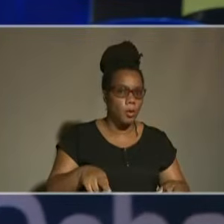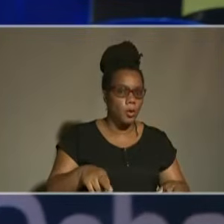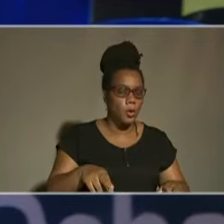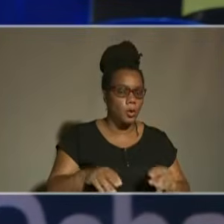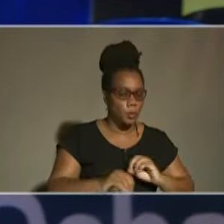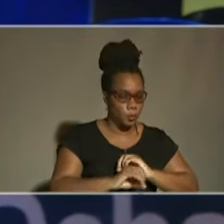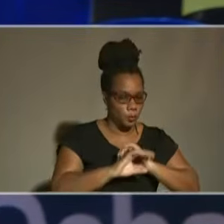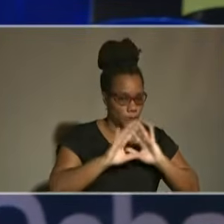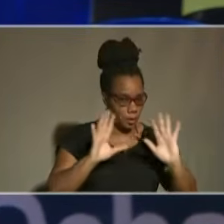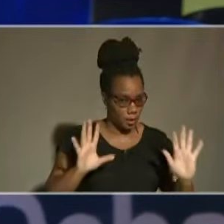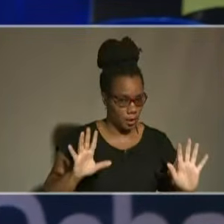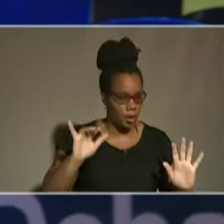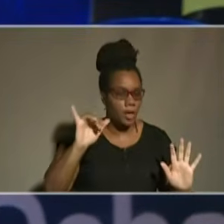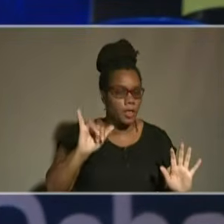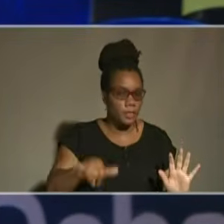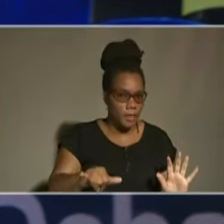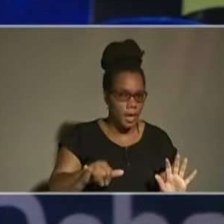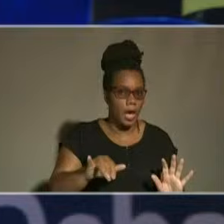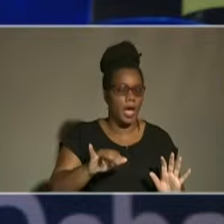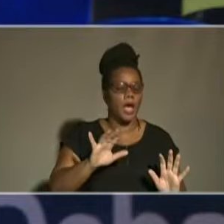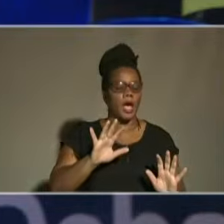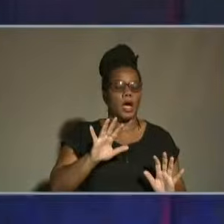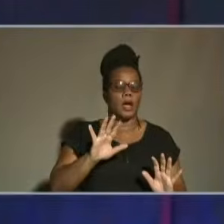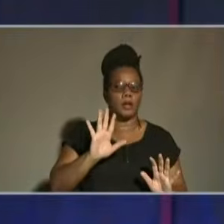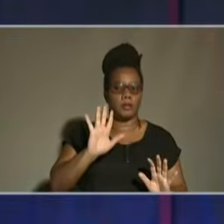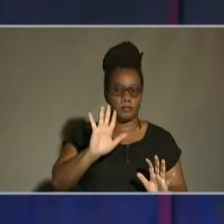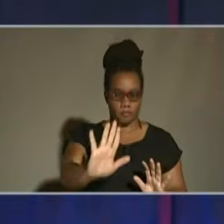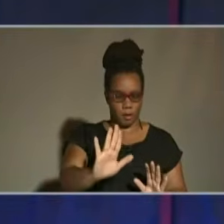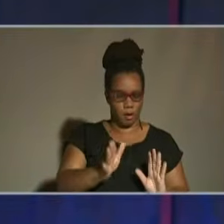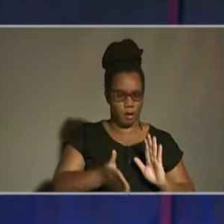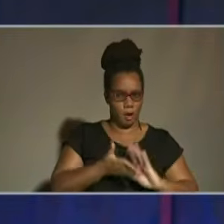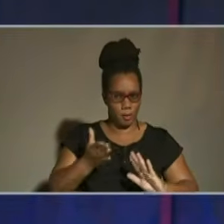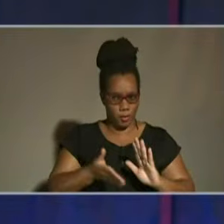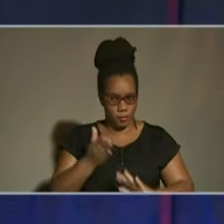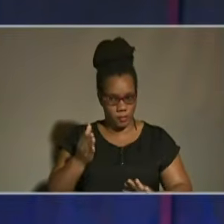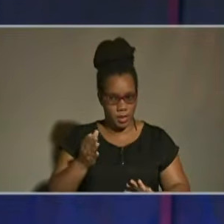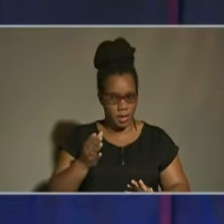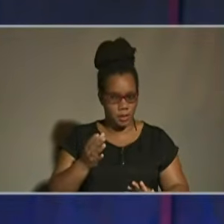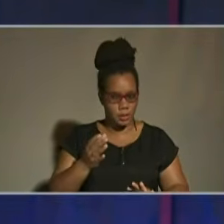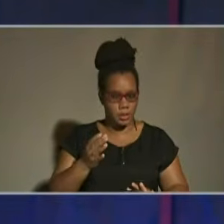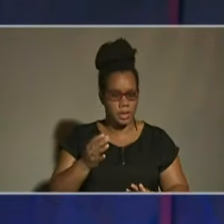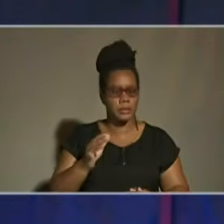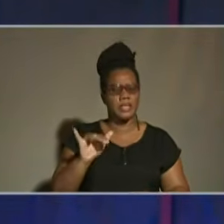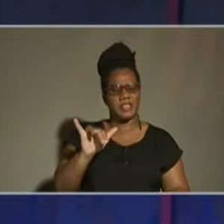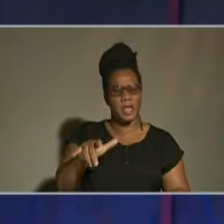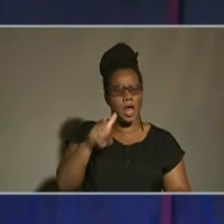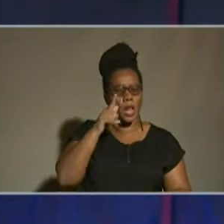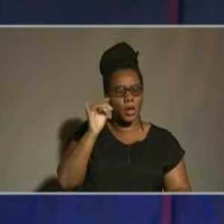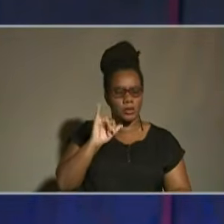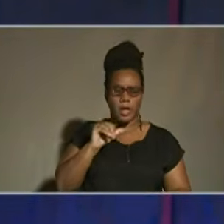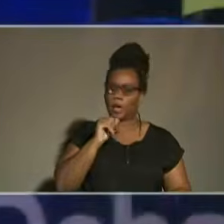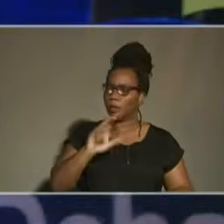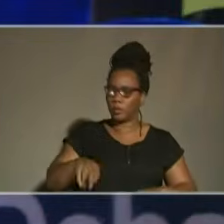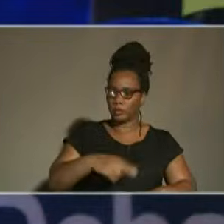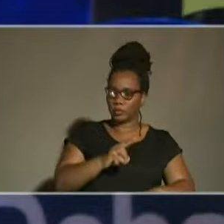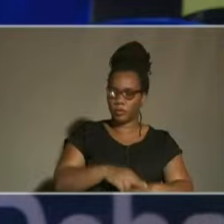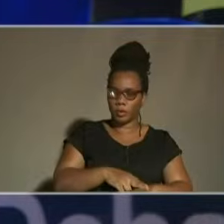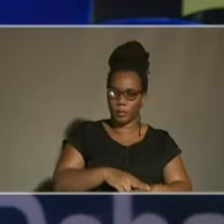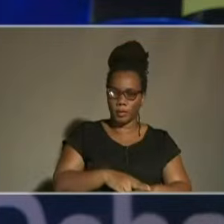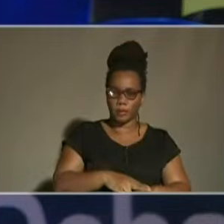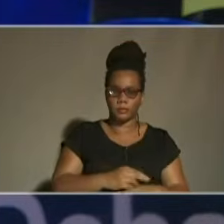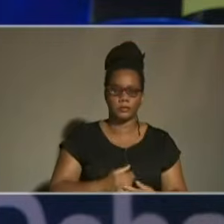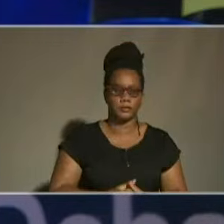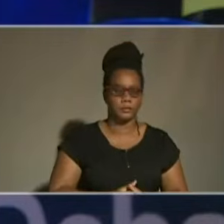clear that their operations were considered to be irregular and a sweetheart Thank you, deal.